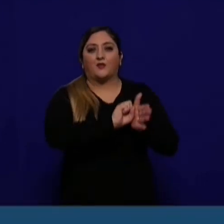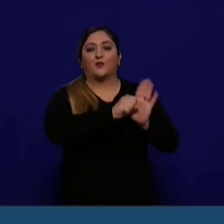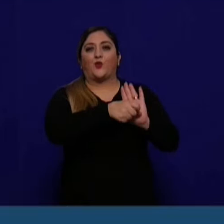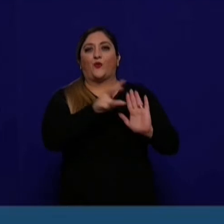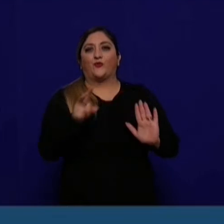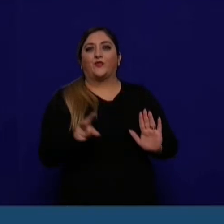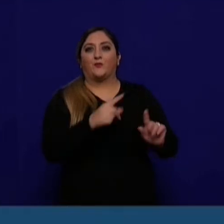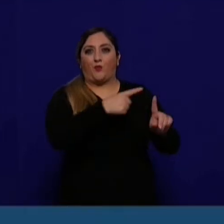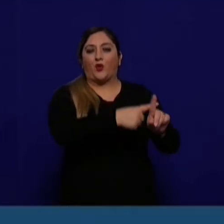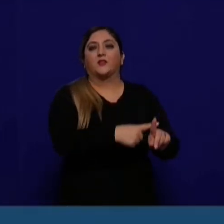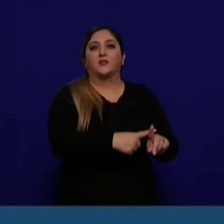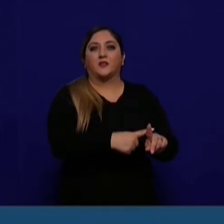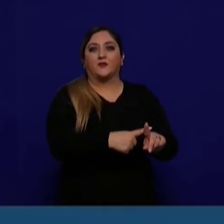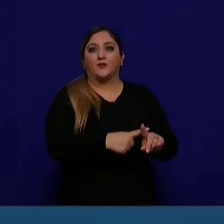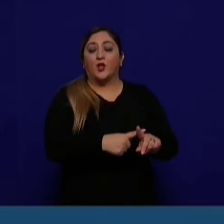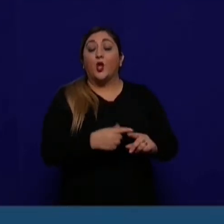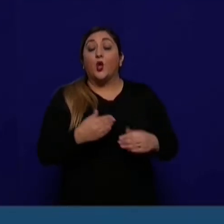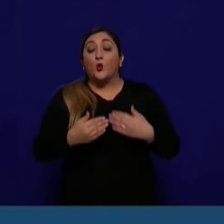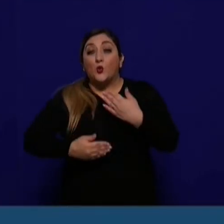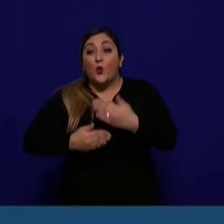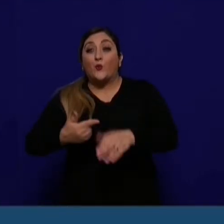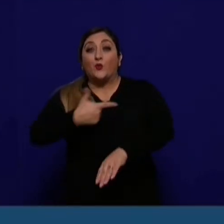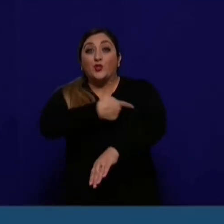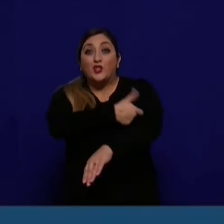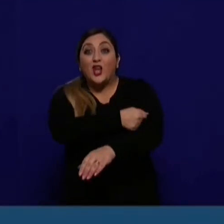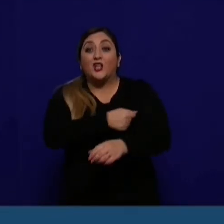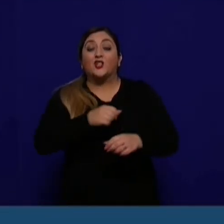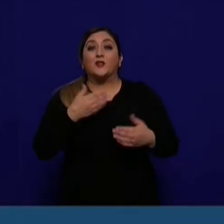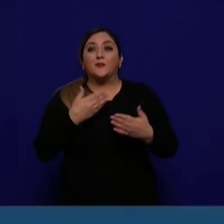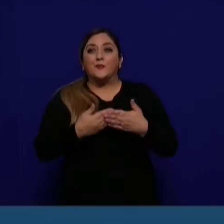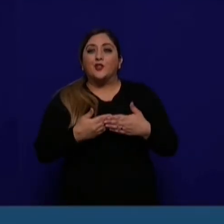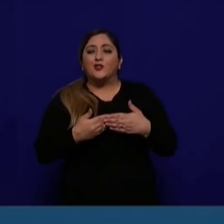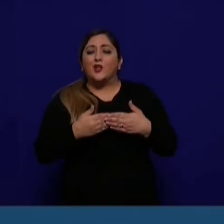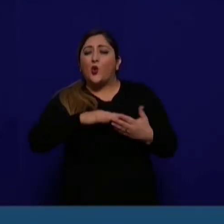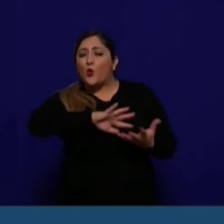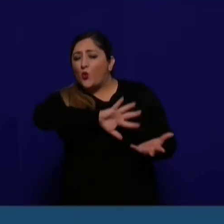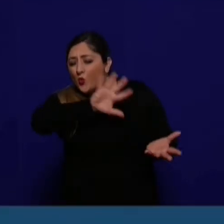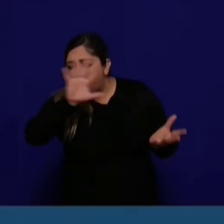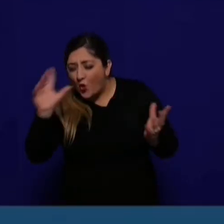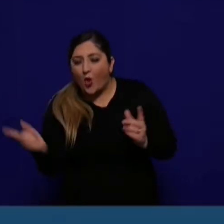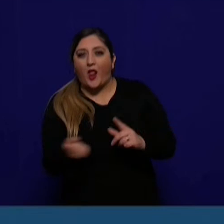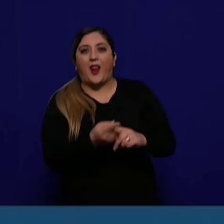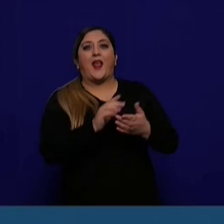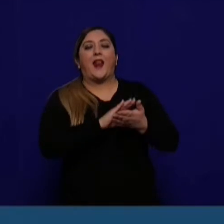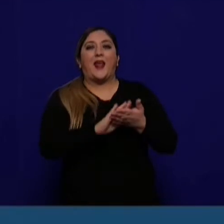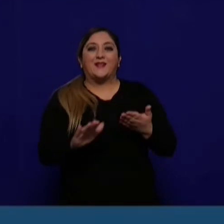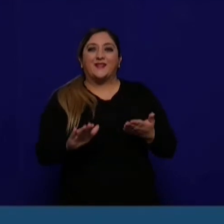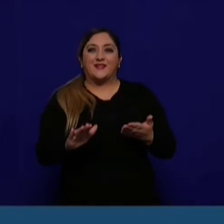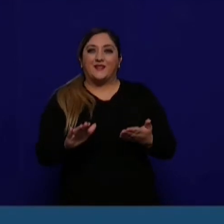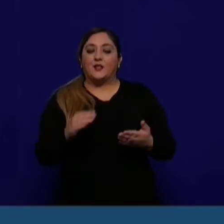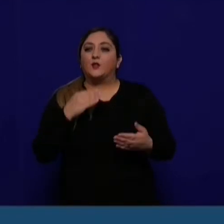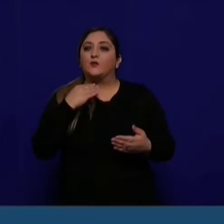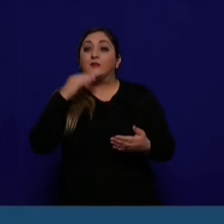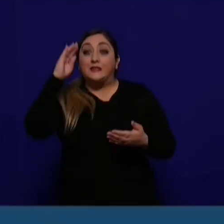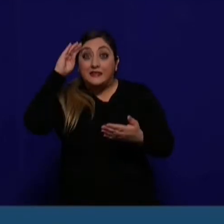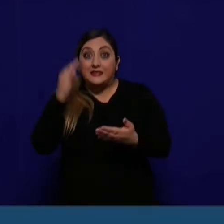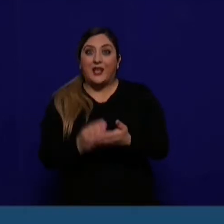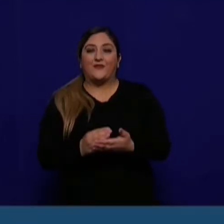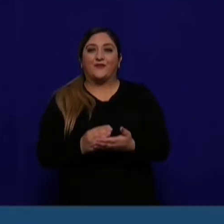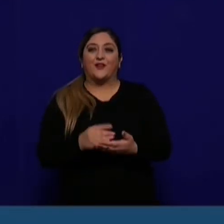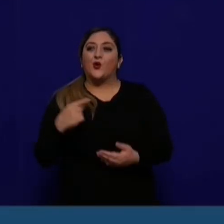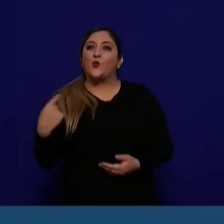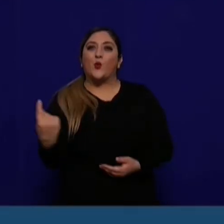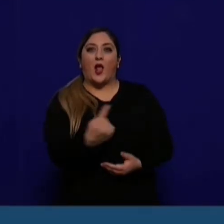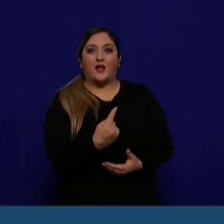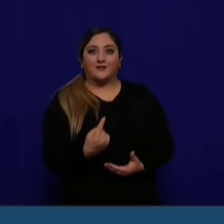aħna dejjem inkomplu nlaqmu biex anke jekk baqa' ftit minn dawn l-etajiet aħna dejjem nkunu qegħdin nipproteġukom ukoll.